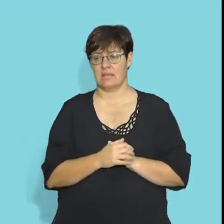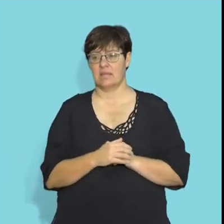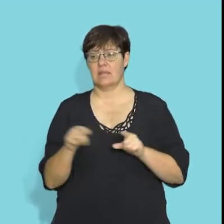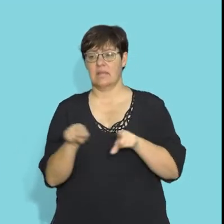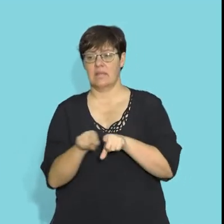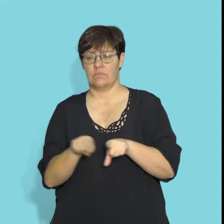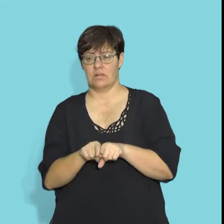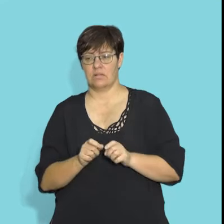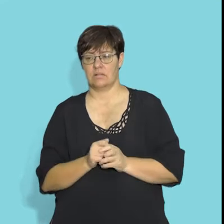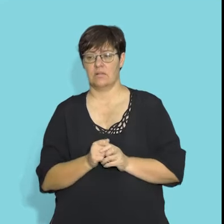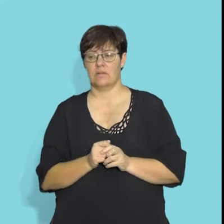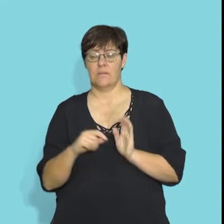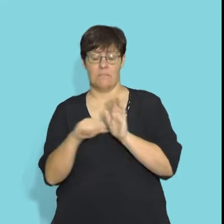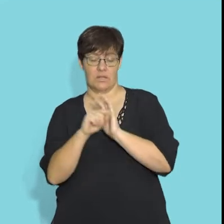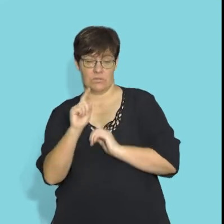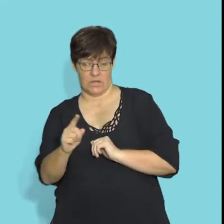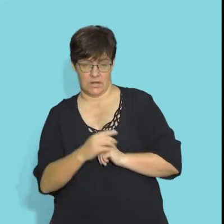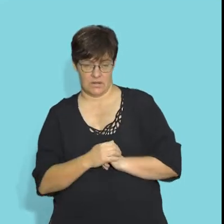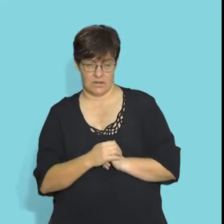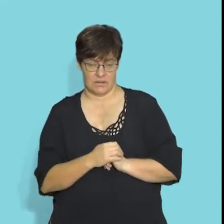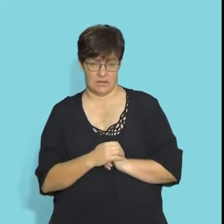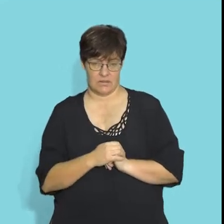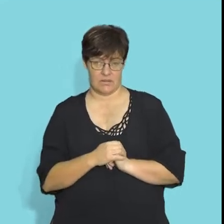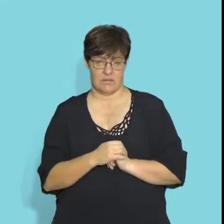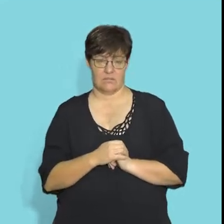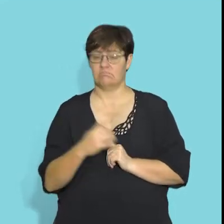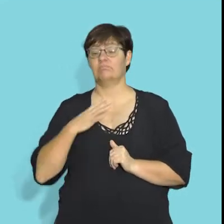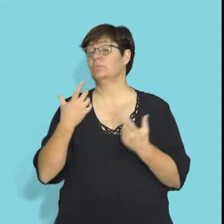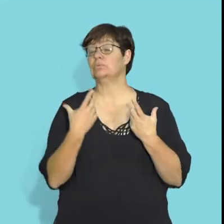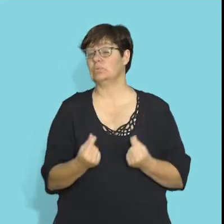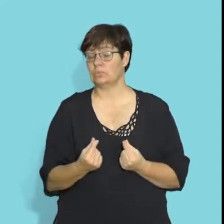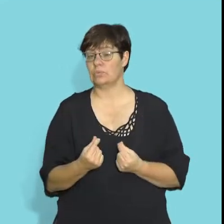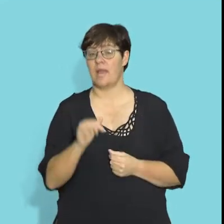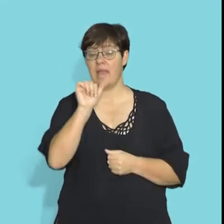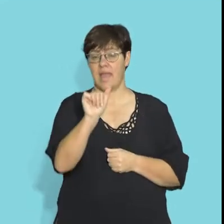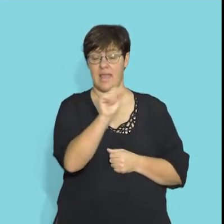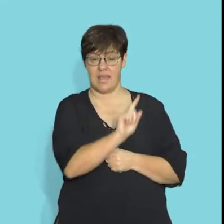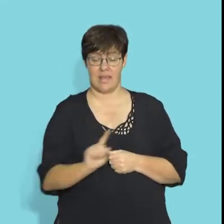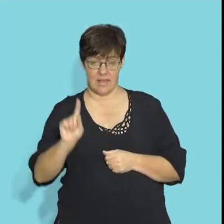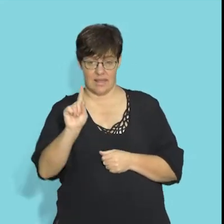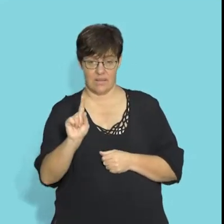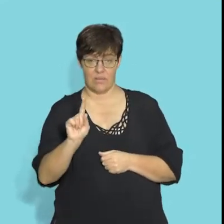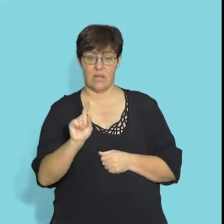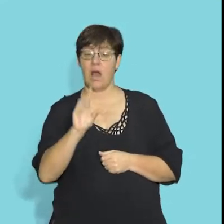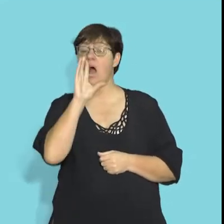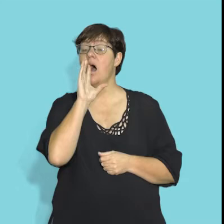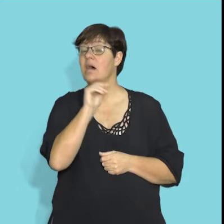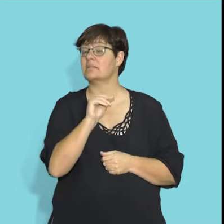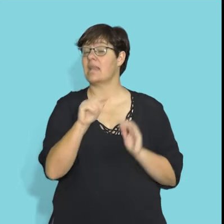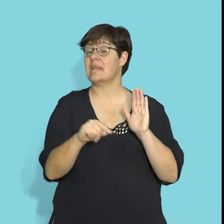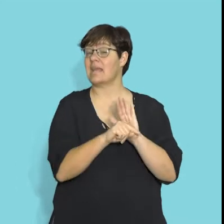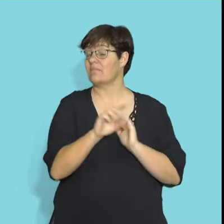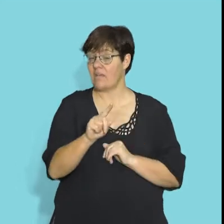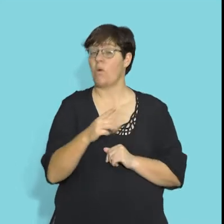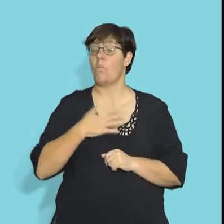A is equal to minus 1. And then all I need to do is get A alone. Again, they didn't ask me to solve